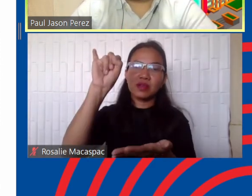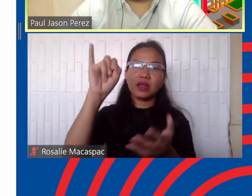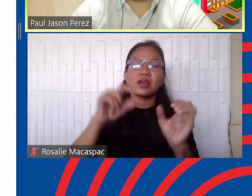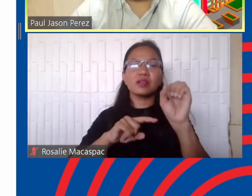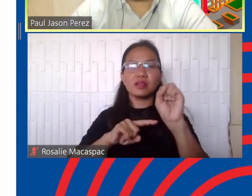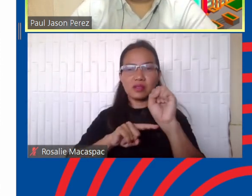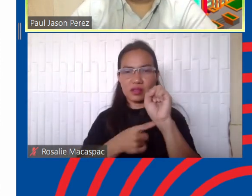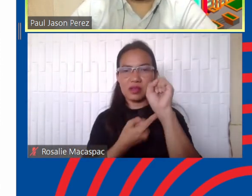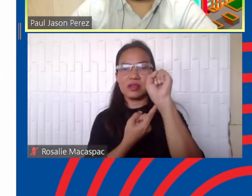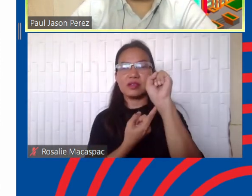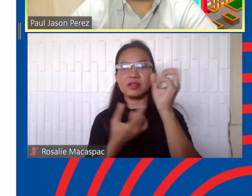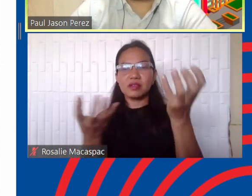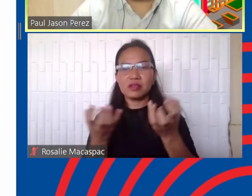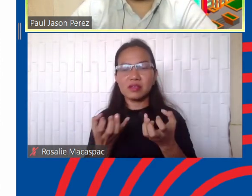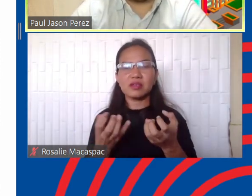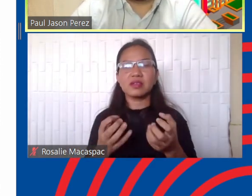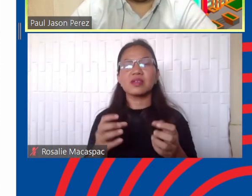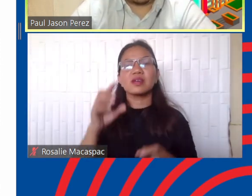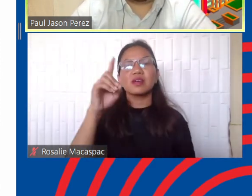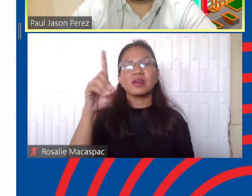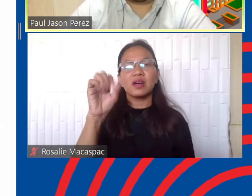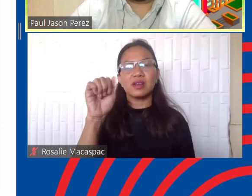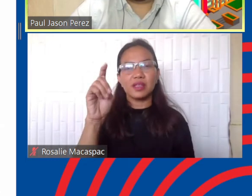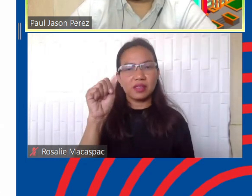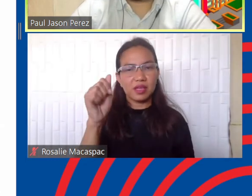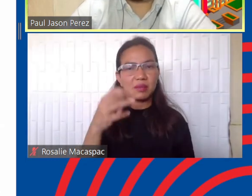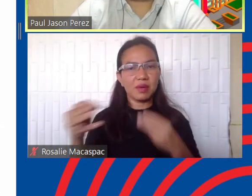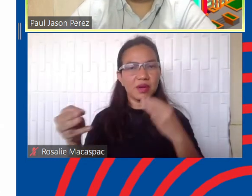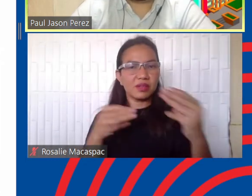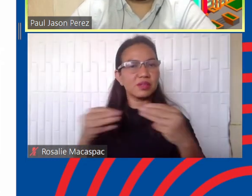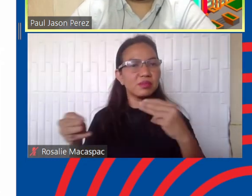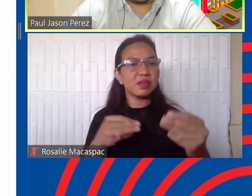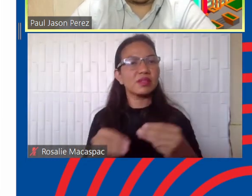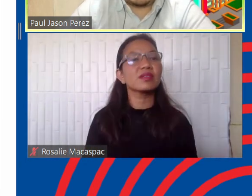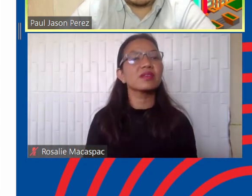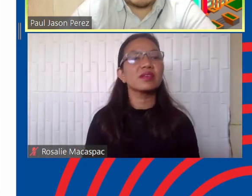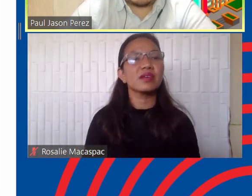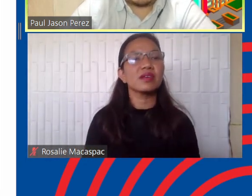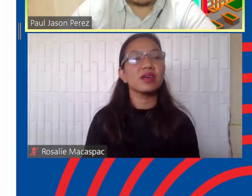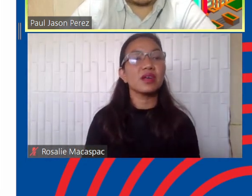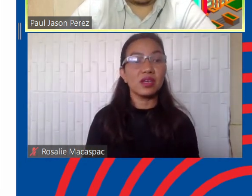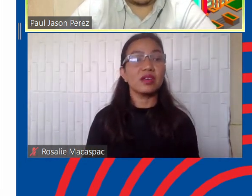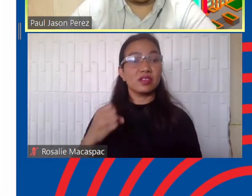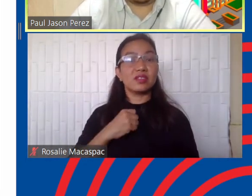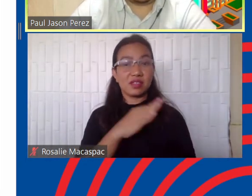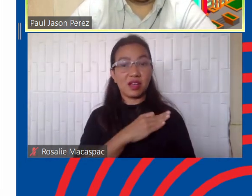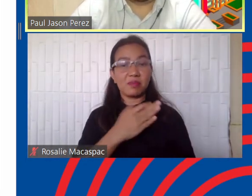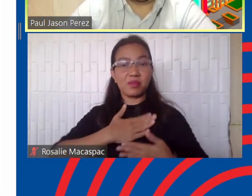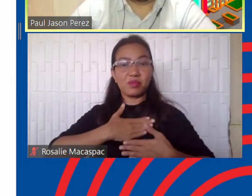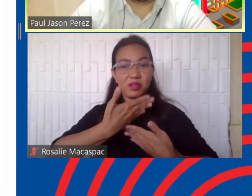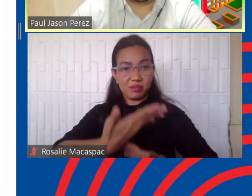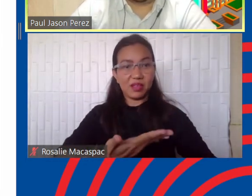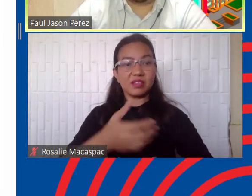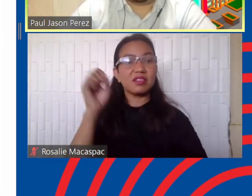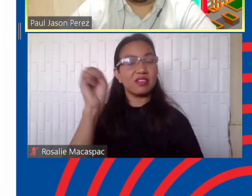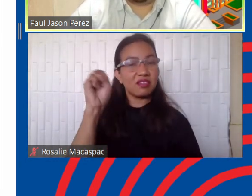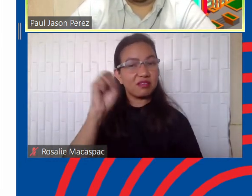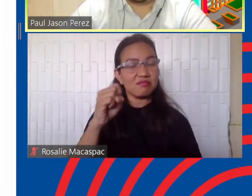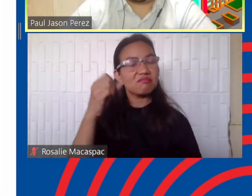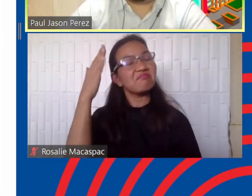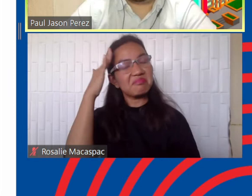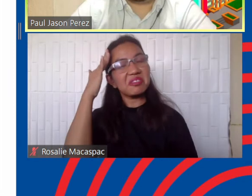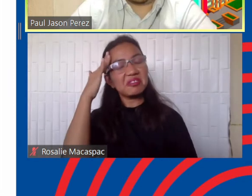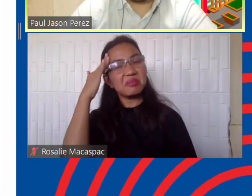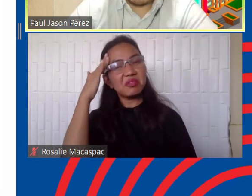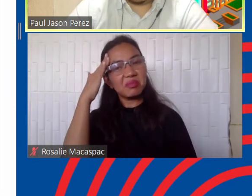data management service. Okay, yeah, staff commitment. I can imagine that there will really be a